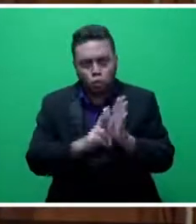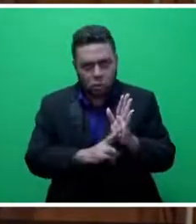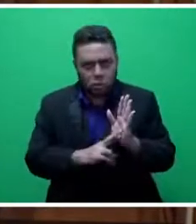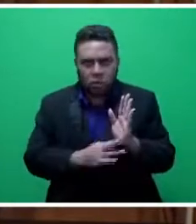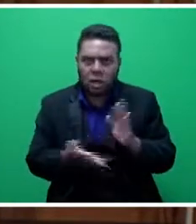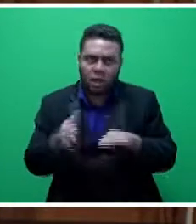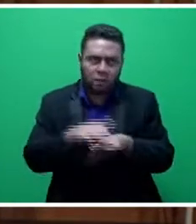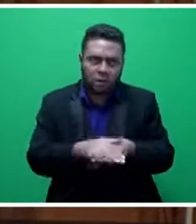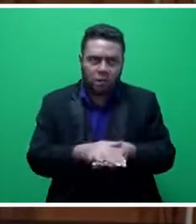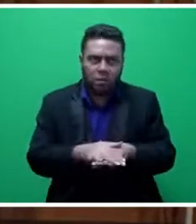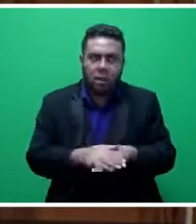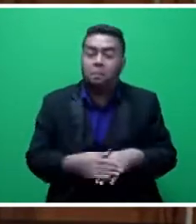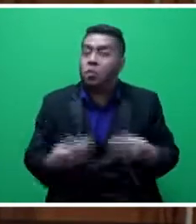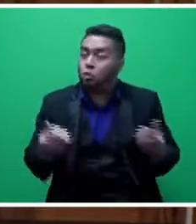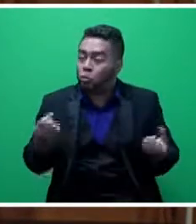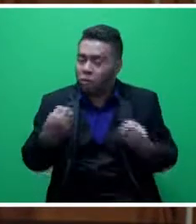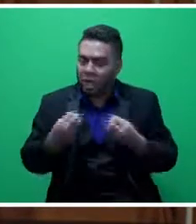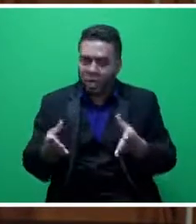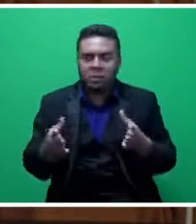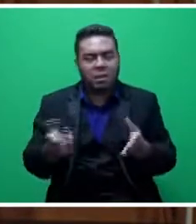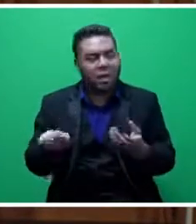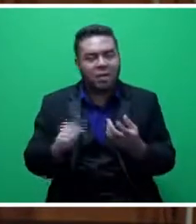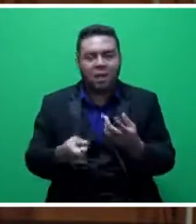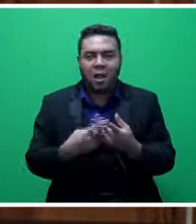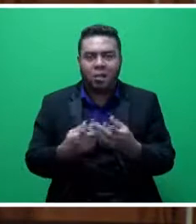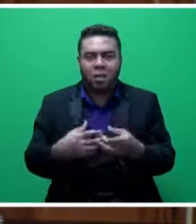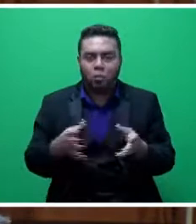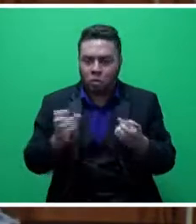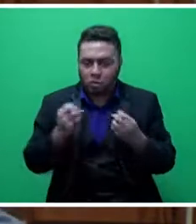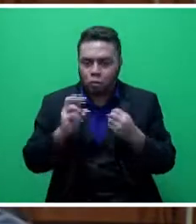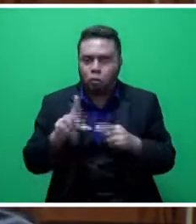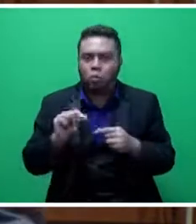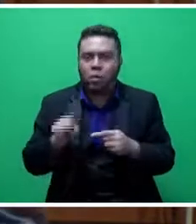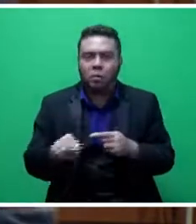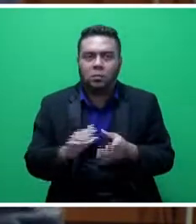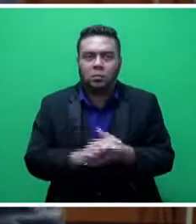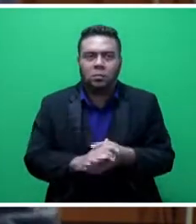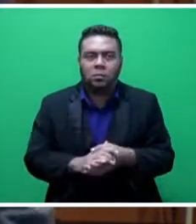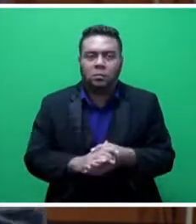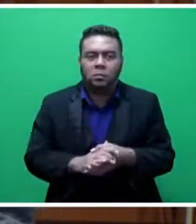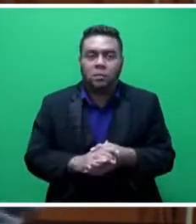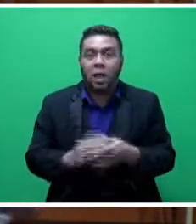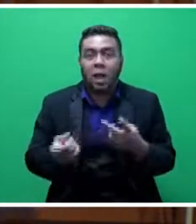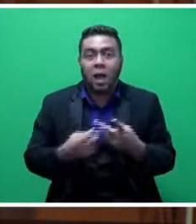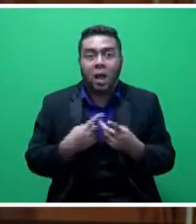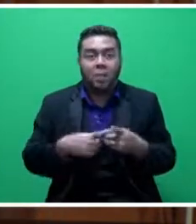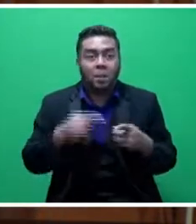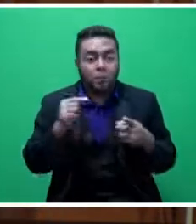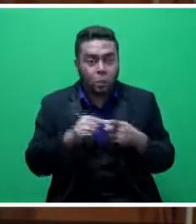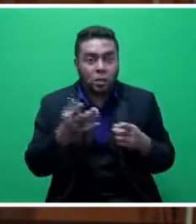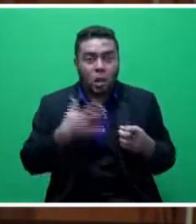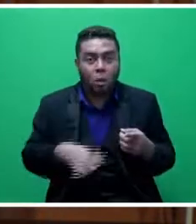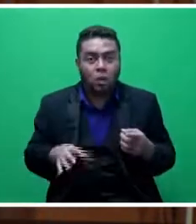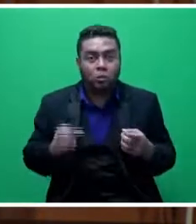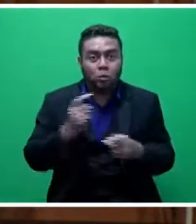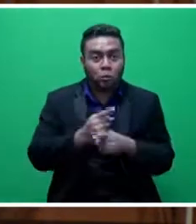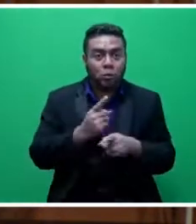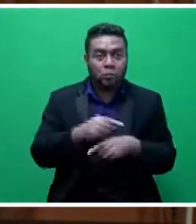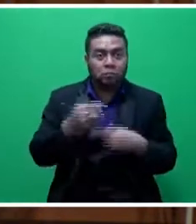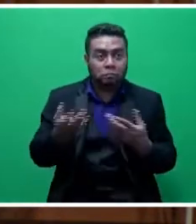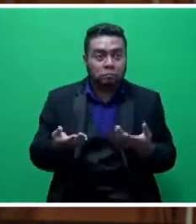of course, you want to start up a business in a shop anywhere else, you can do that. Mr. Speaker, sir, the other point that I also wanted to highlight is